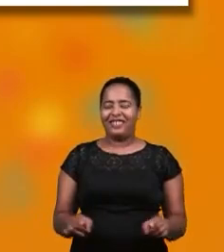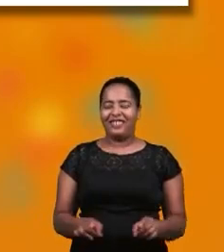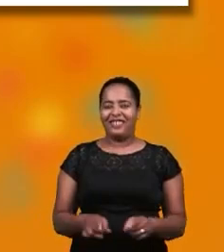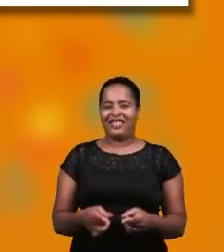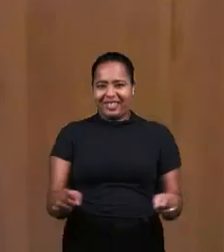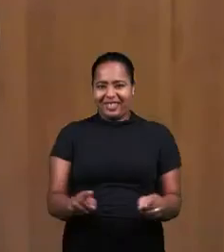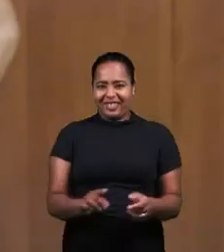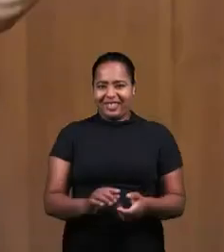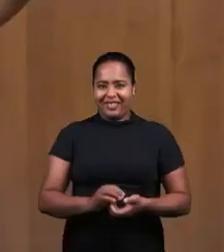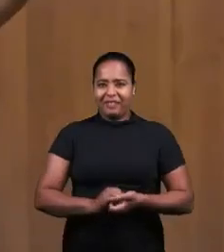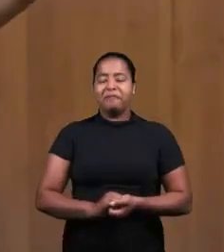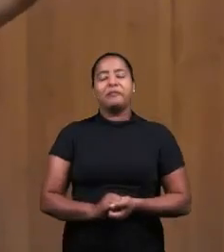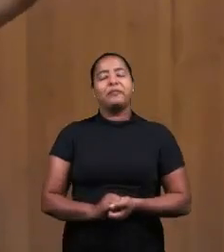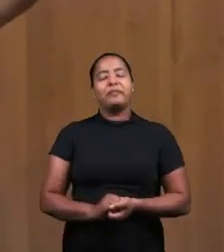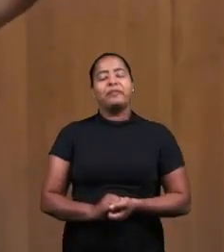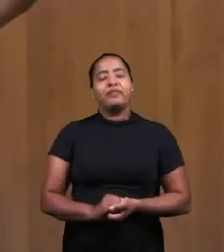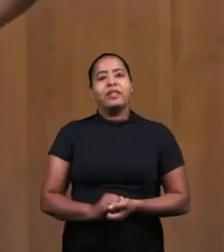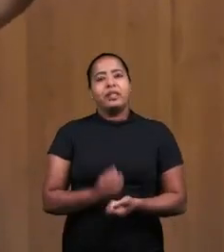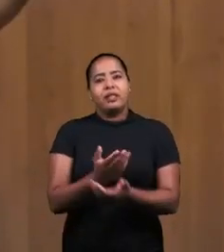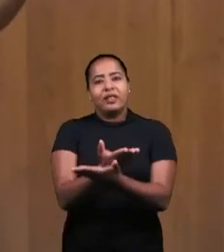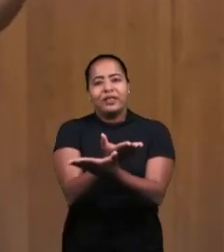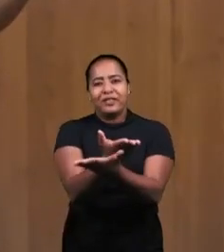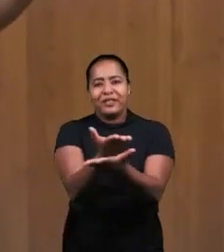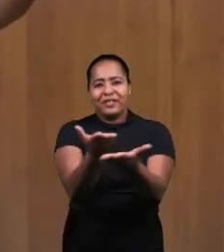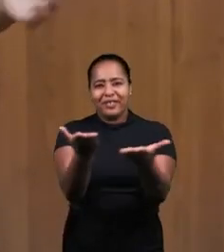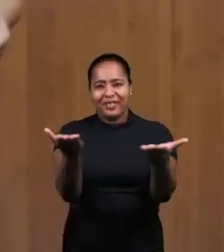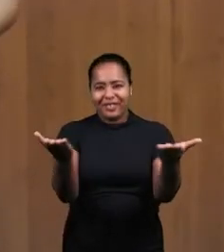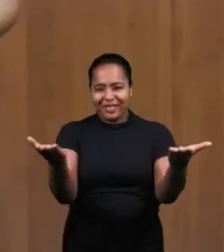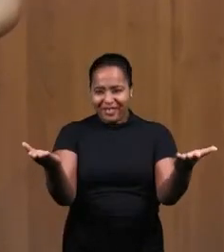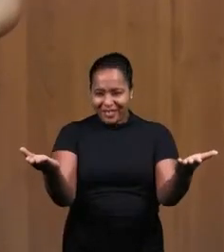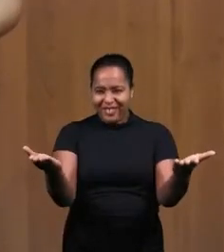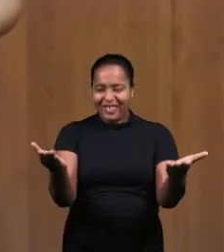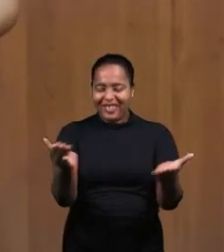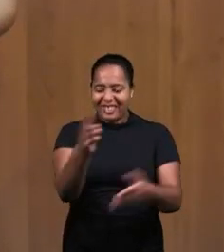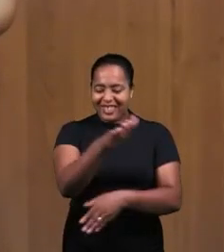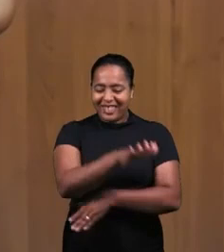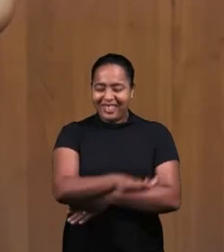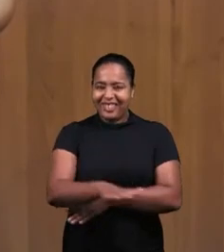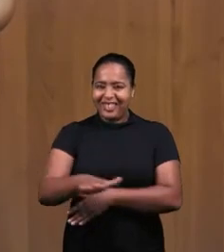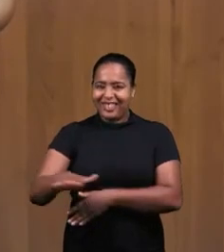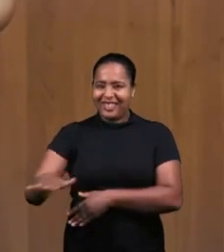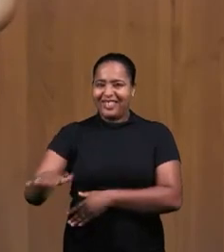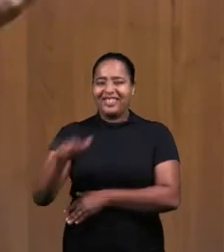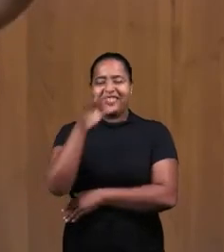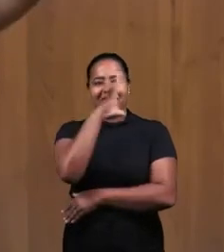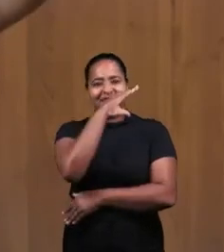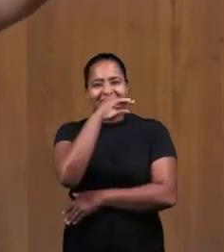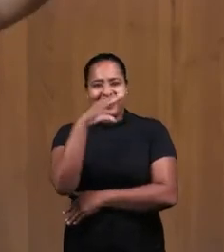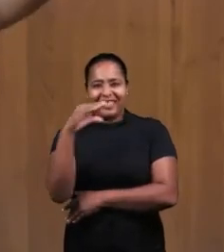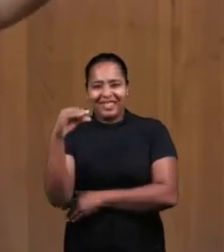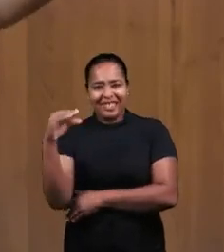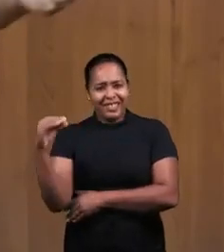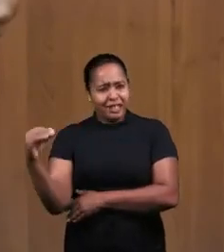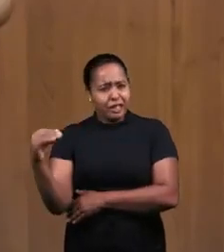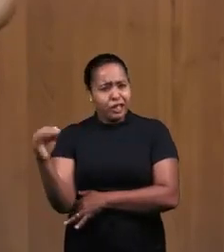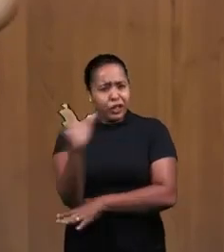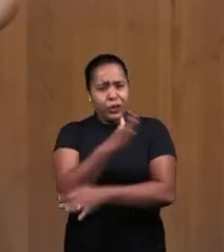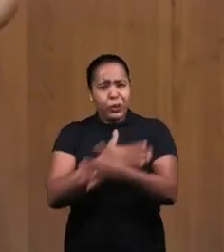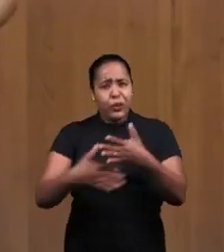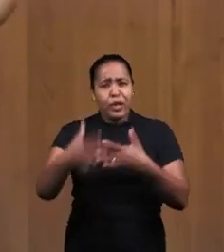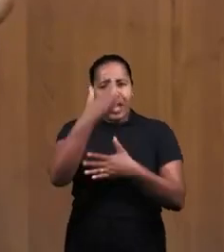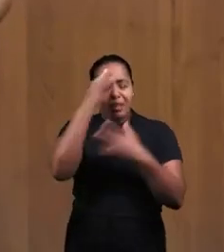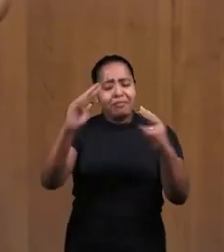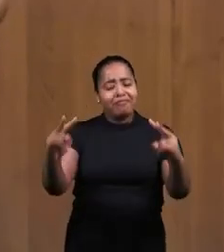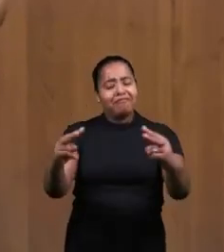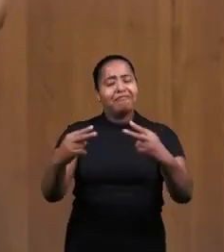We greet all the children, the adolescents, and all of those who